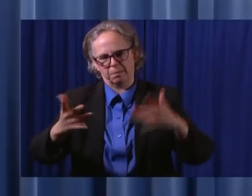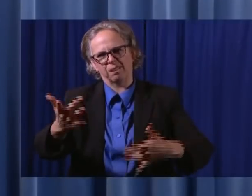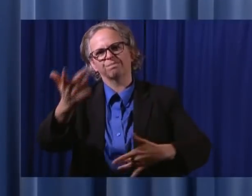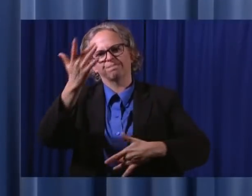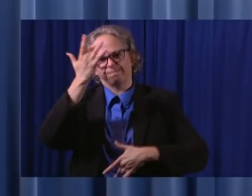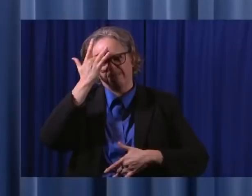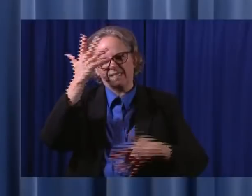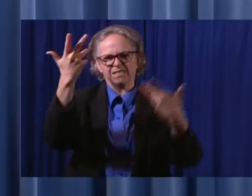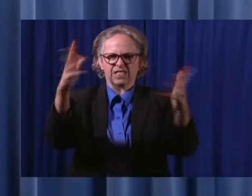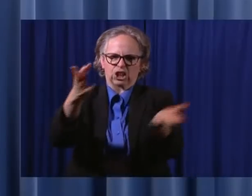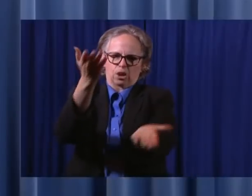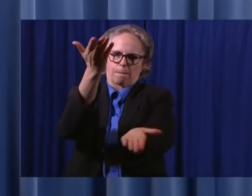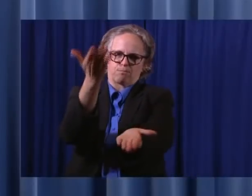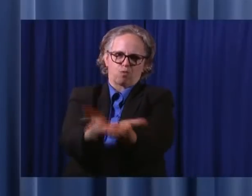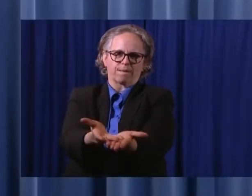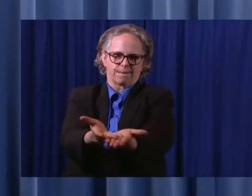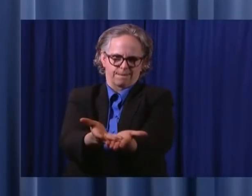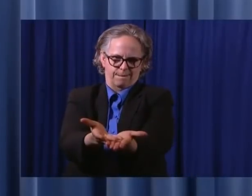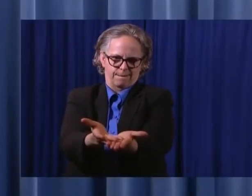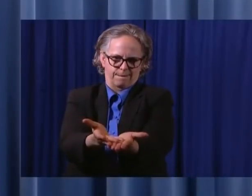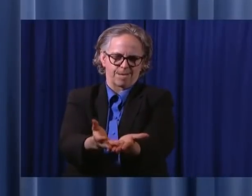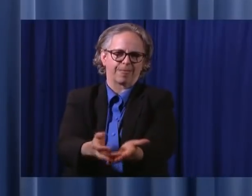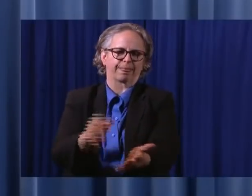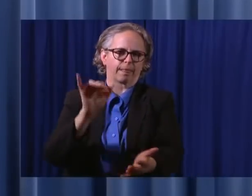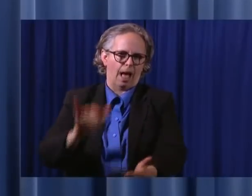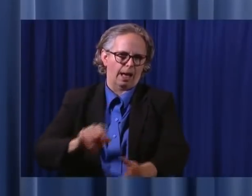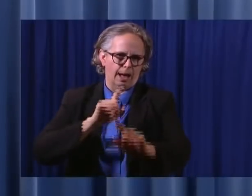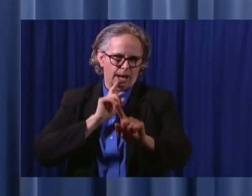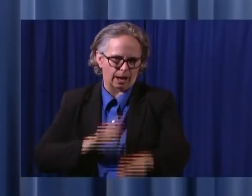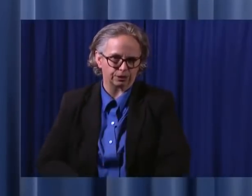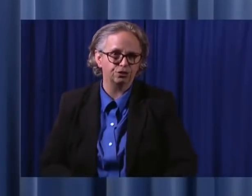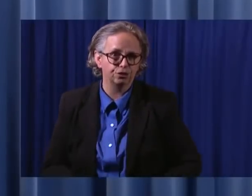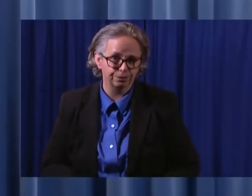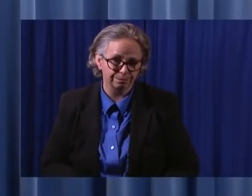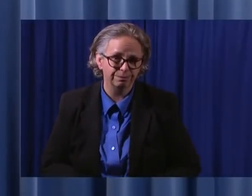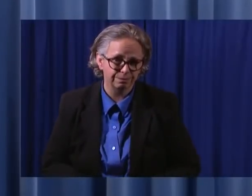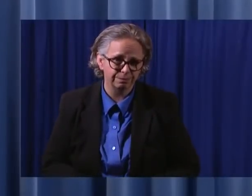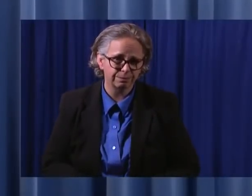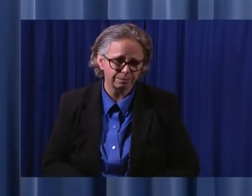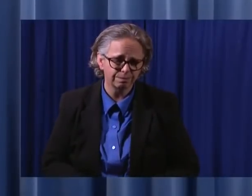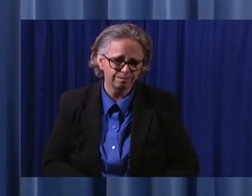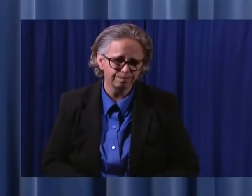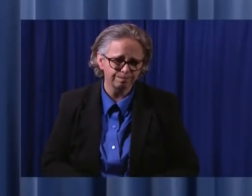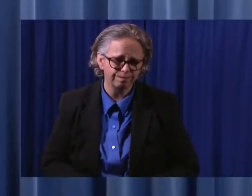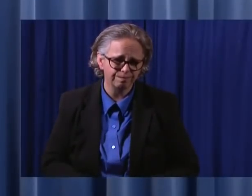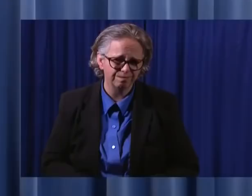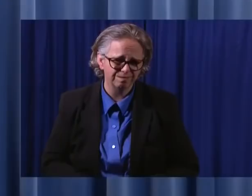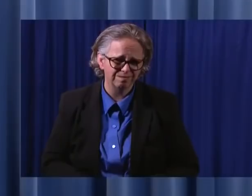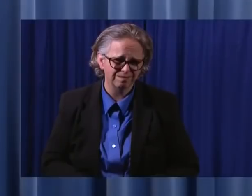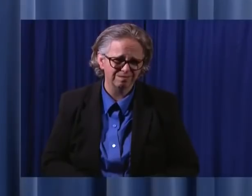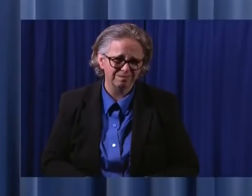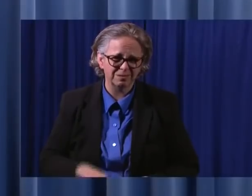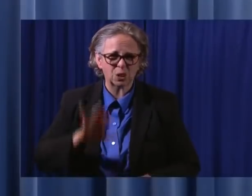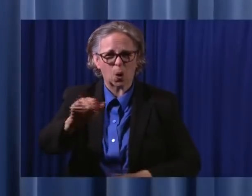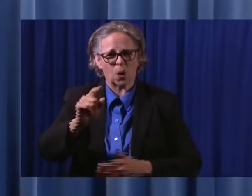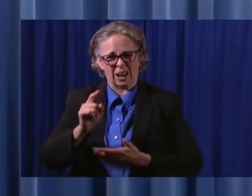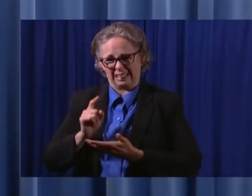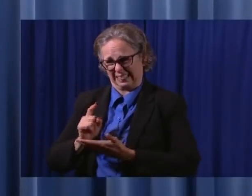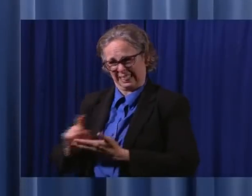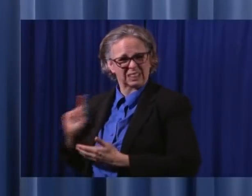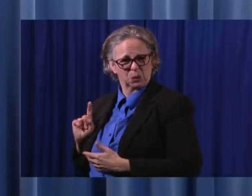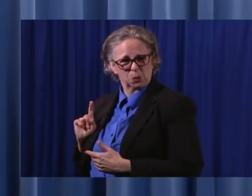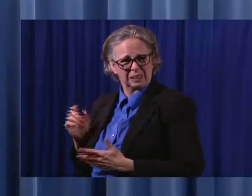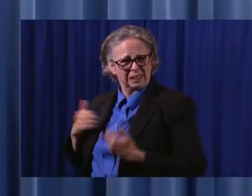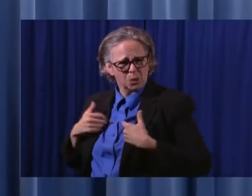that. We talked last week about the about two counties in Ohio that we're